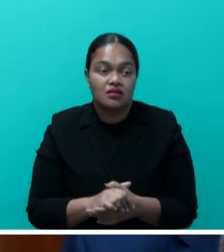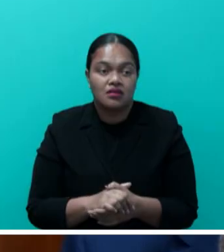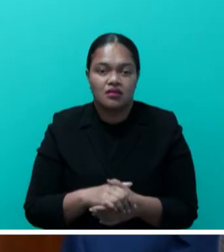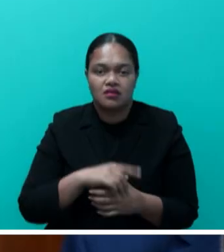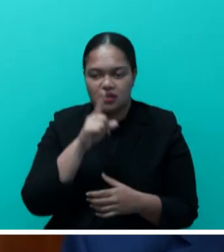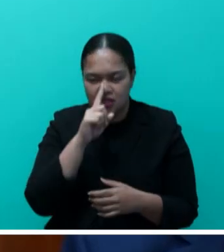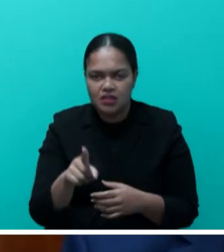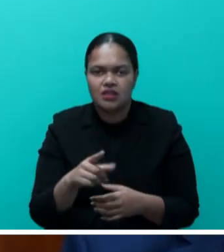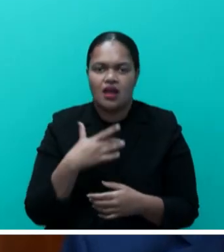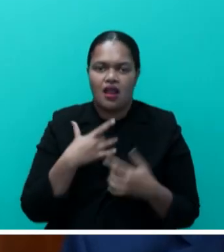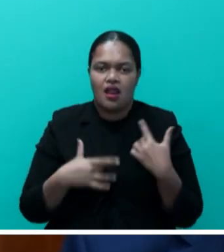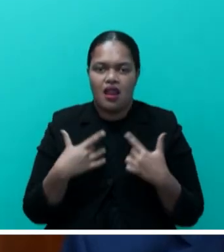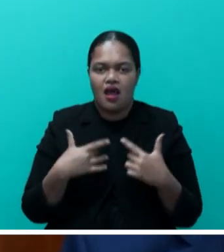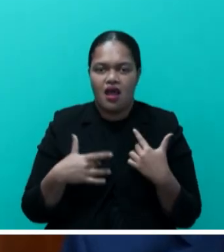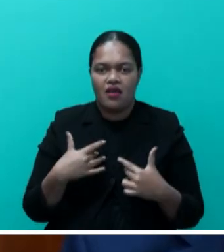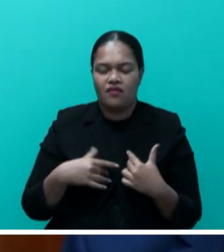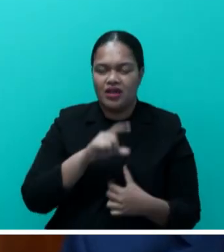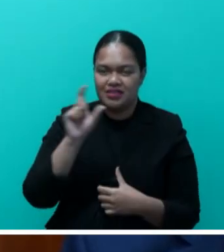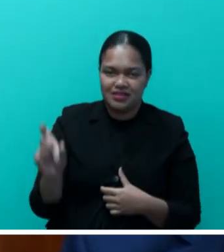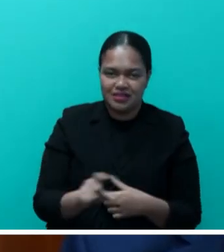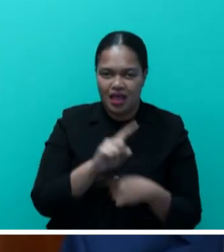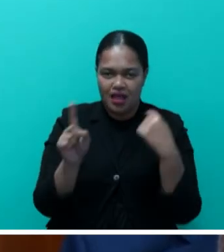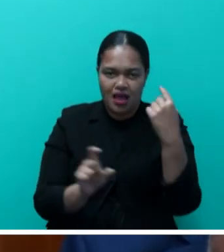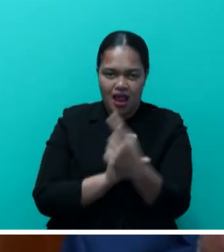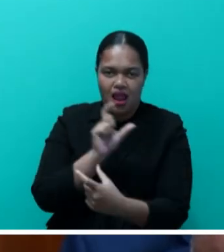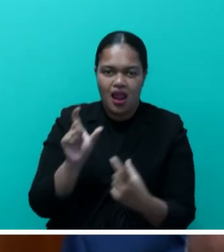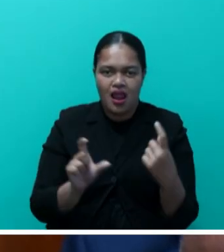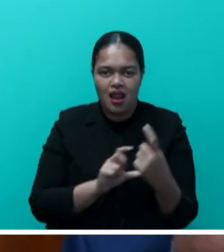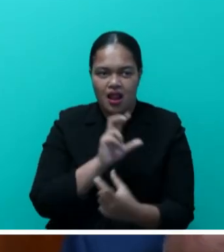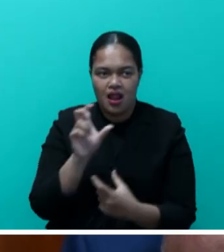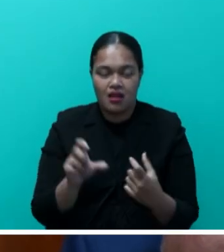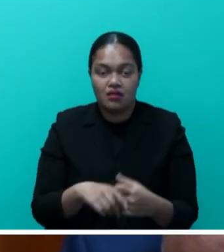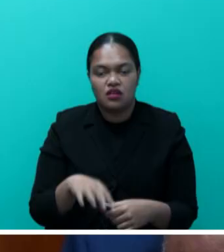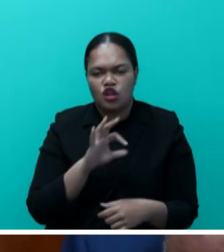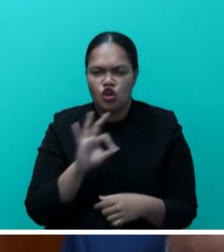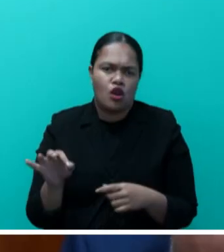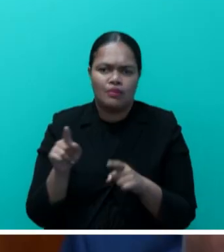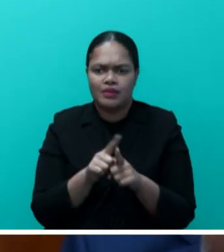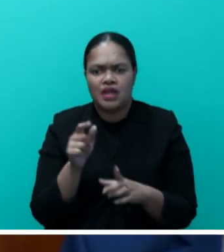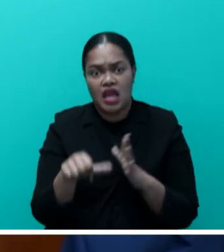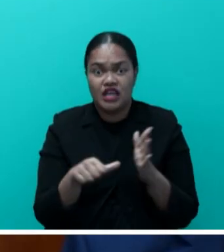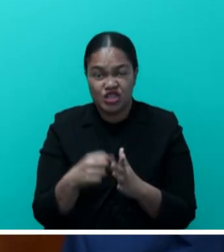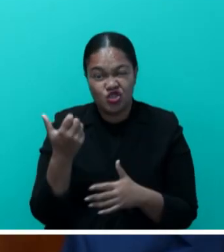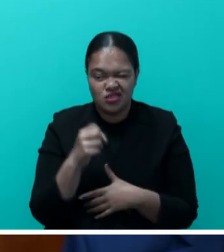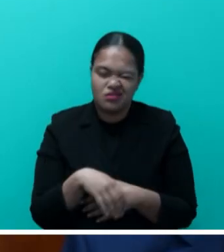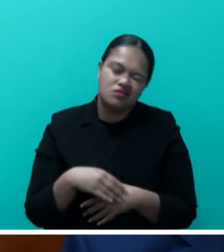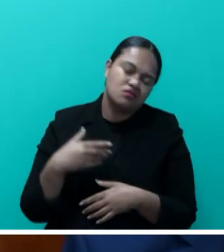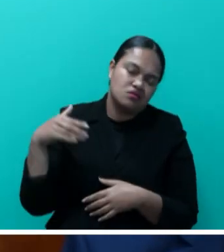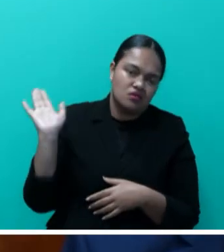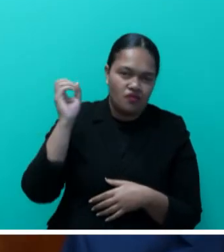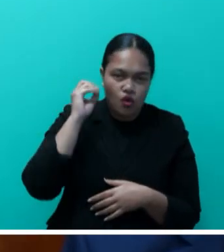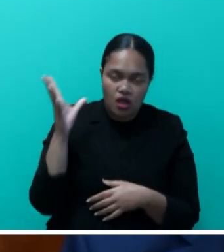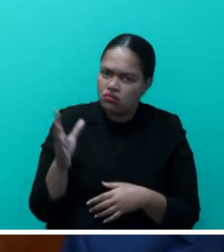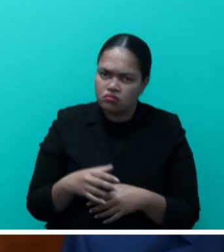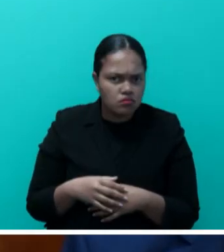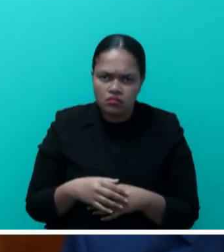comprehensive life cycle approach. So just because you turn 60 doesn't mean everyone forgets you. It happens. It happens.